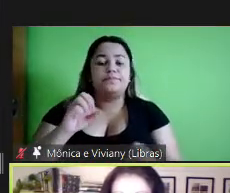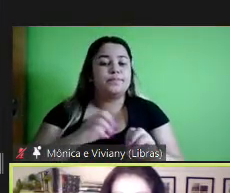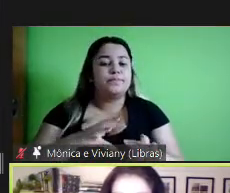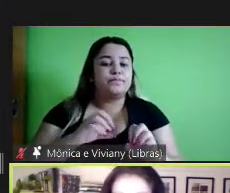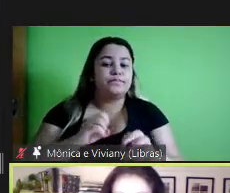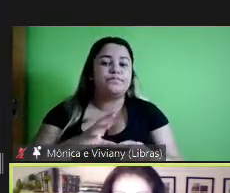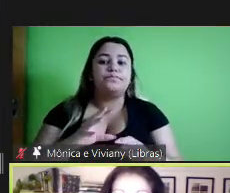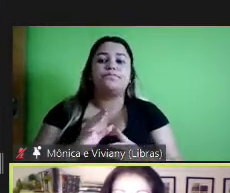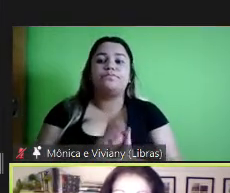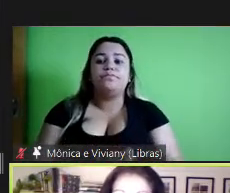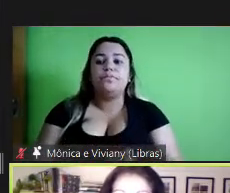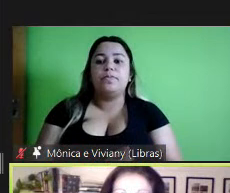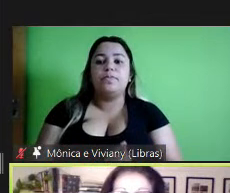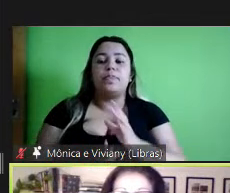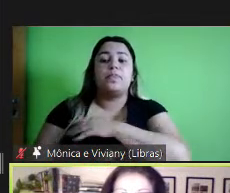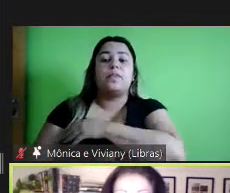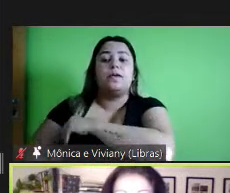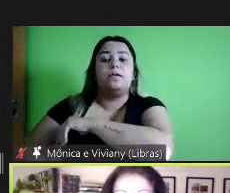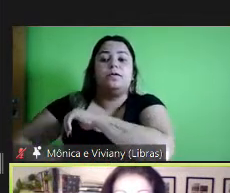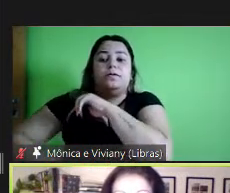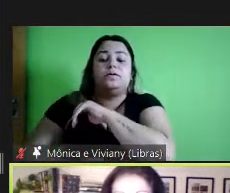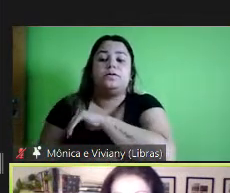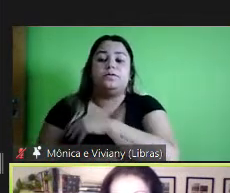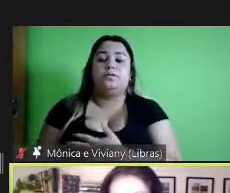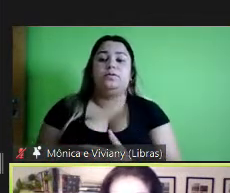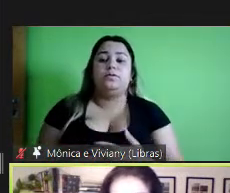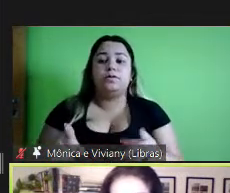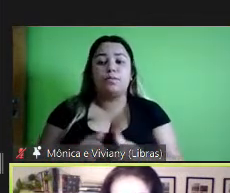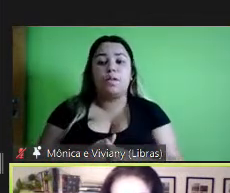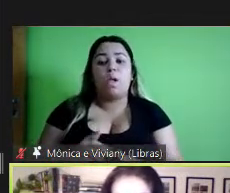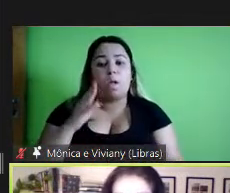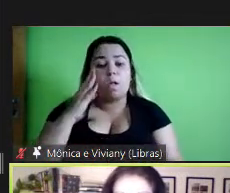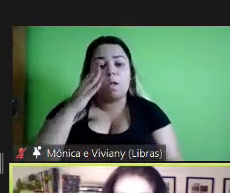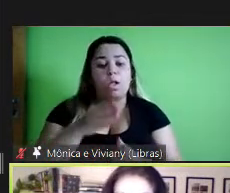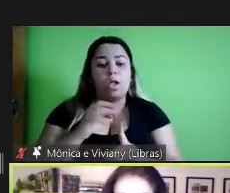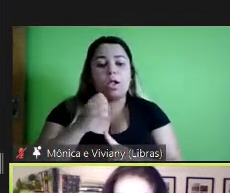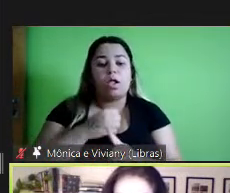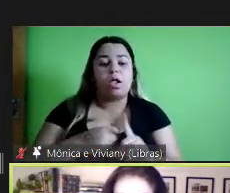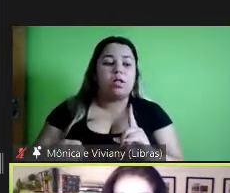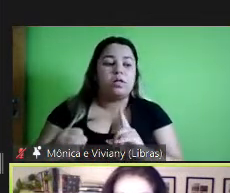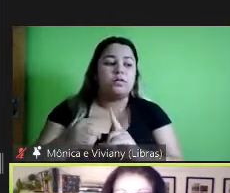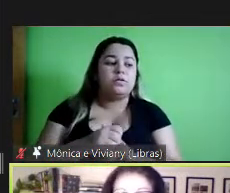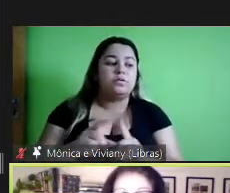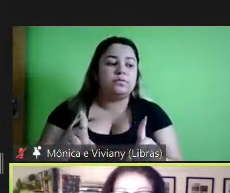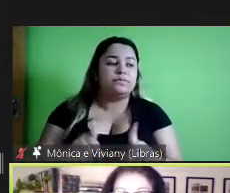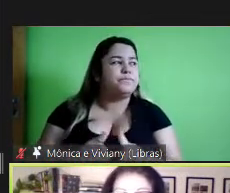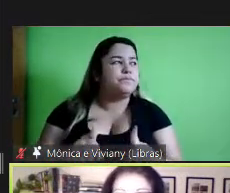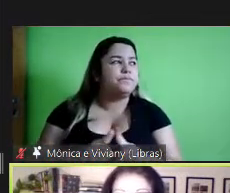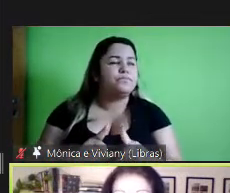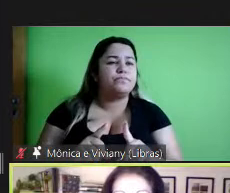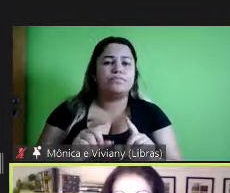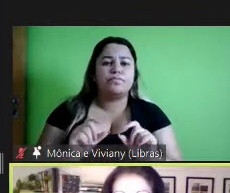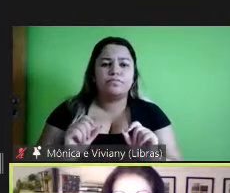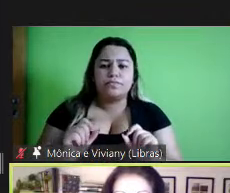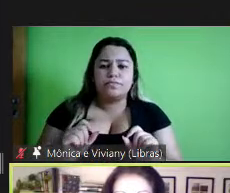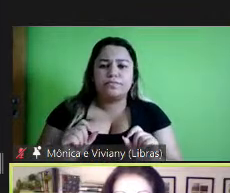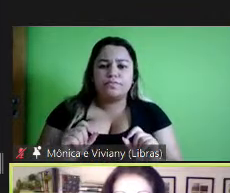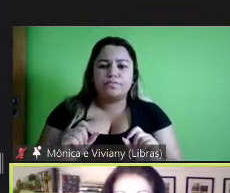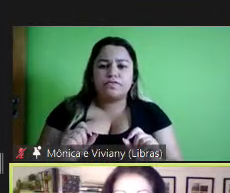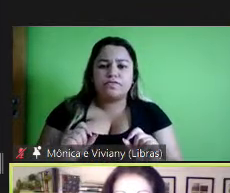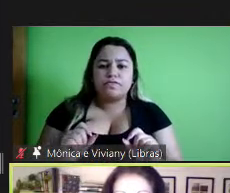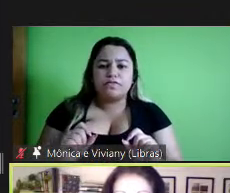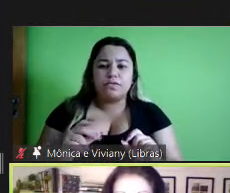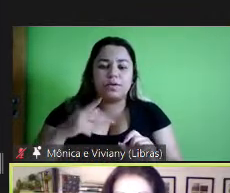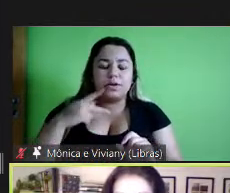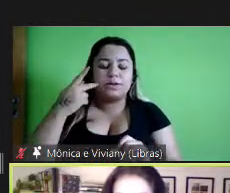associated with obesity and changing the way that policymakers and healthcare professionals approach obesity and improving access to